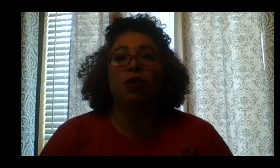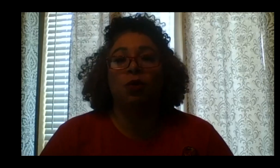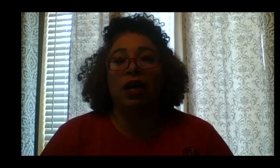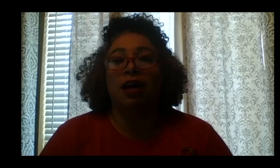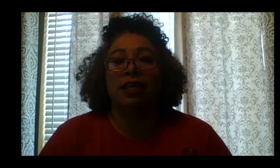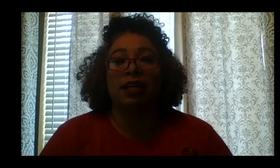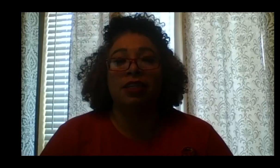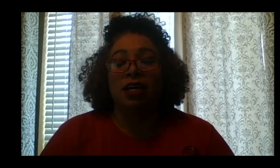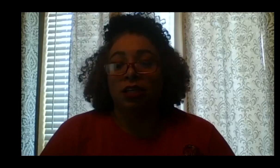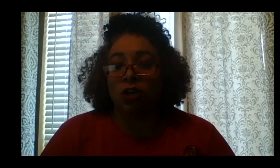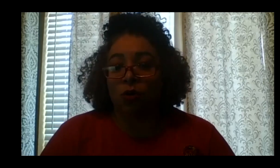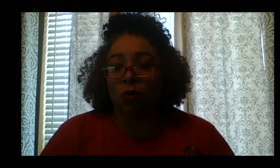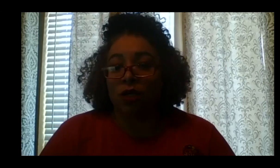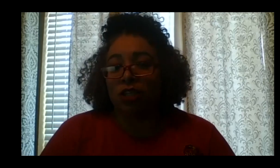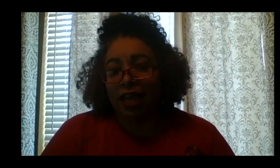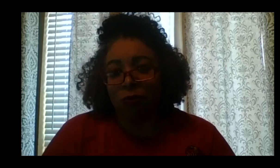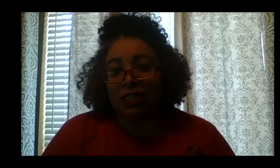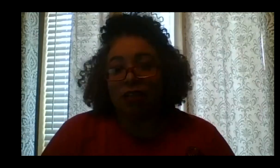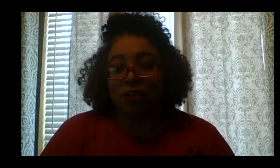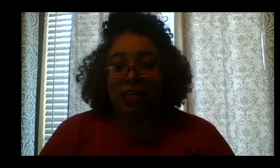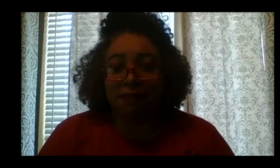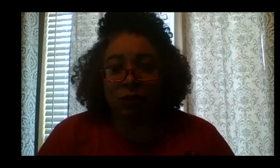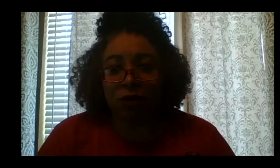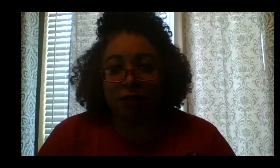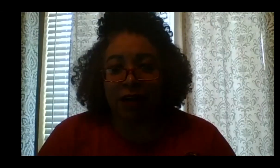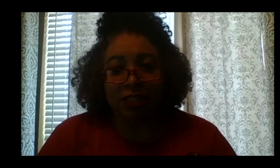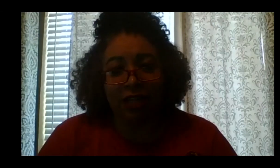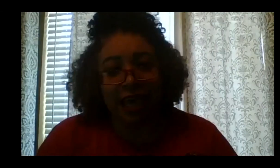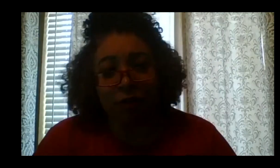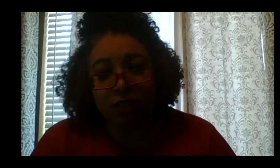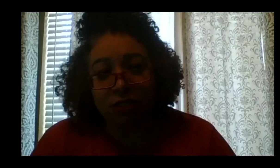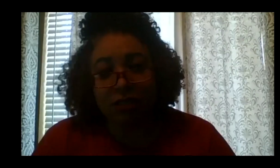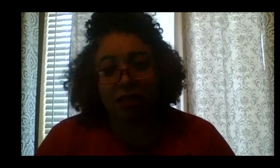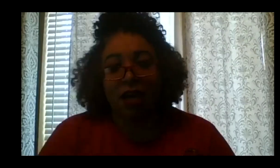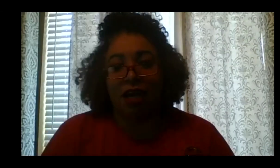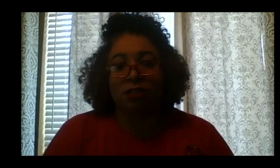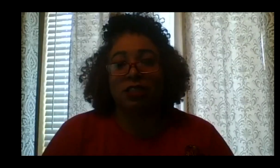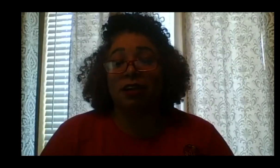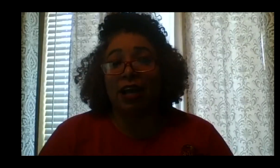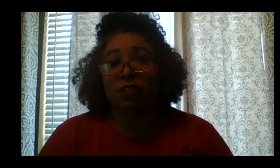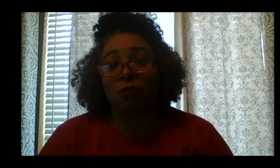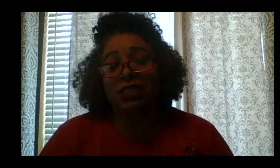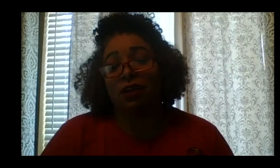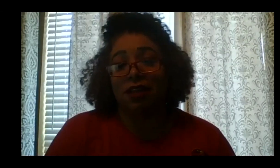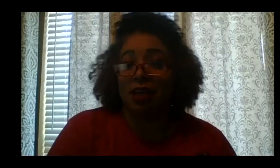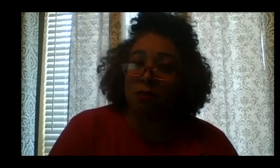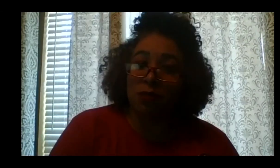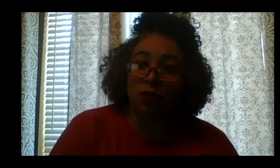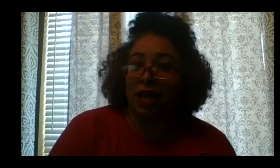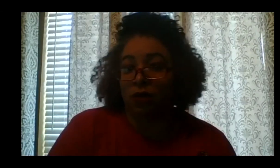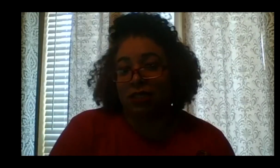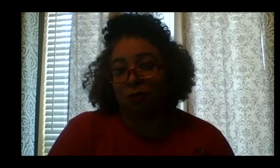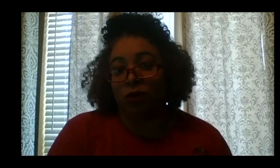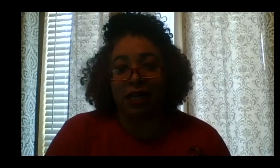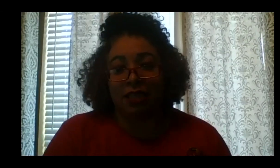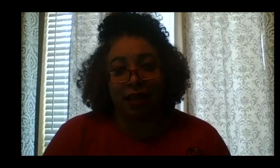financial aid. Who do I contact? So should they reach out to their individual financial aid counselors? Does their counselor reach out to them,